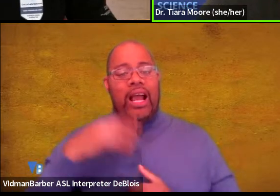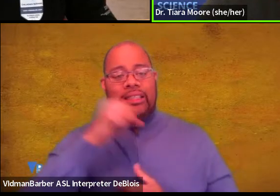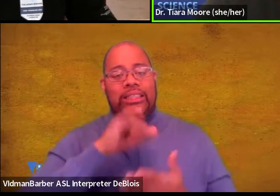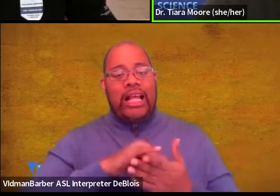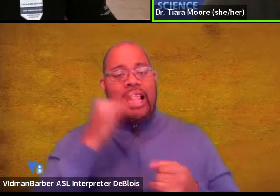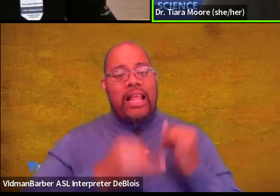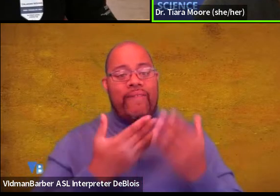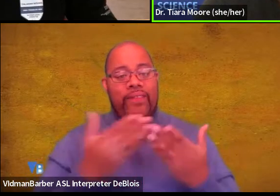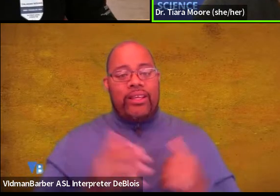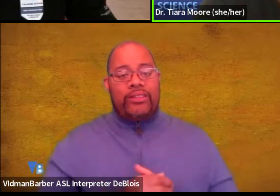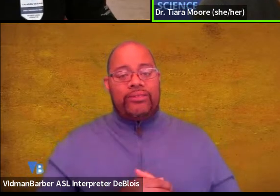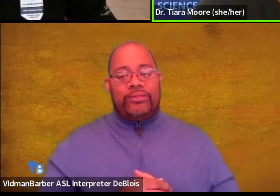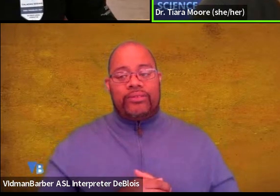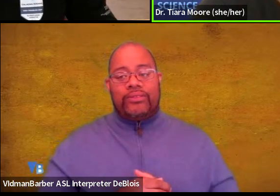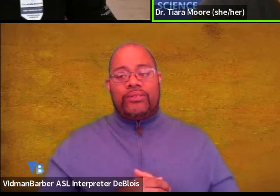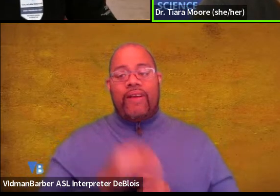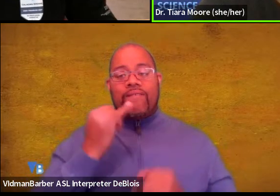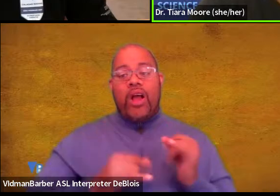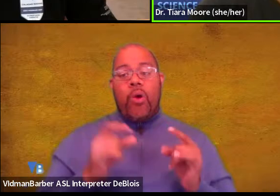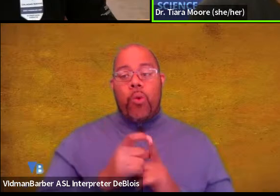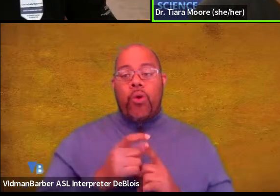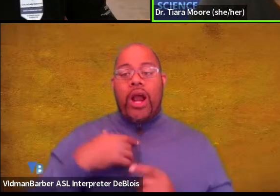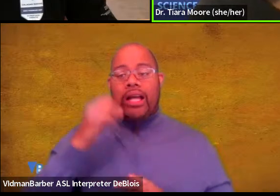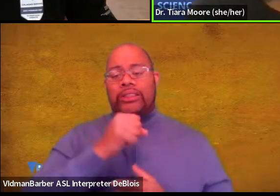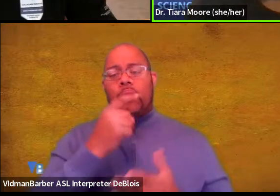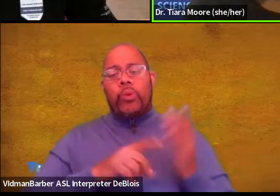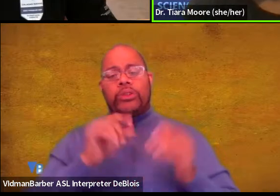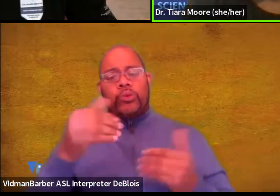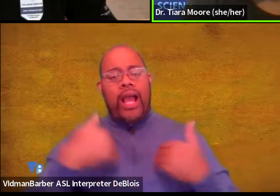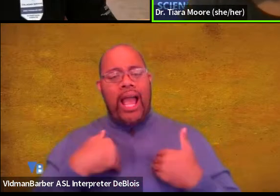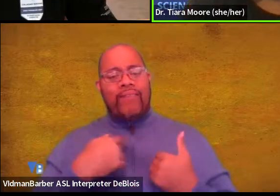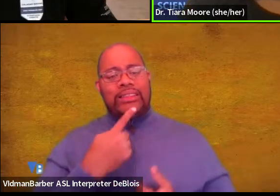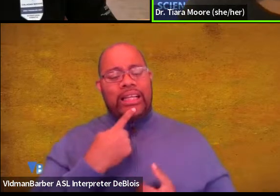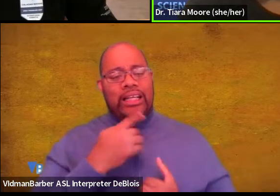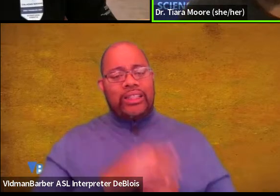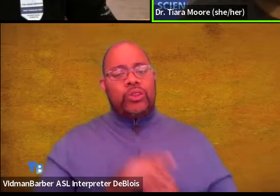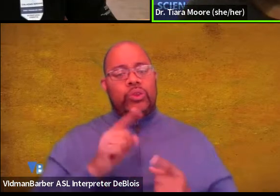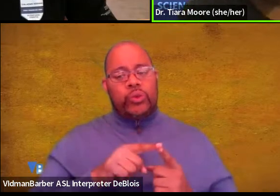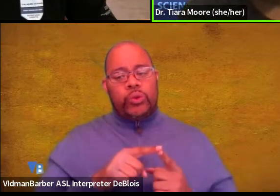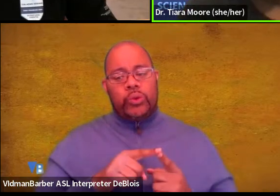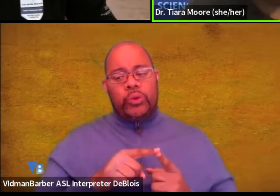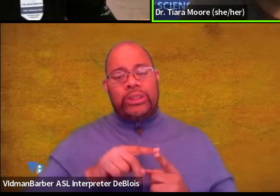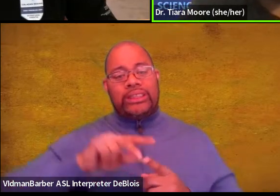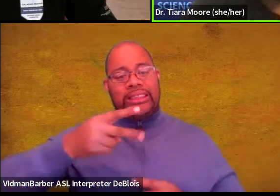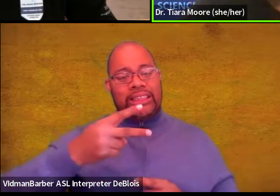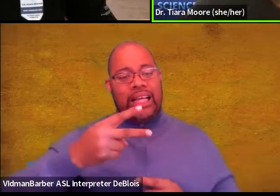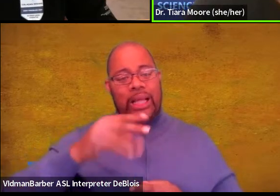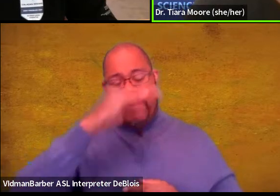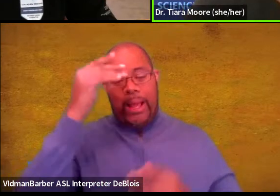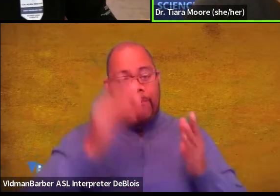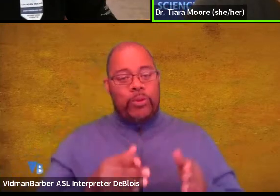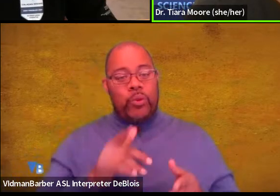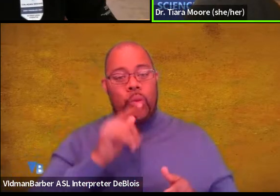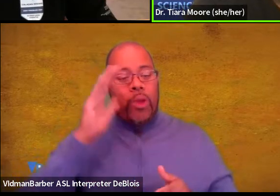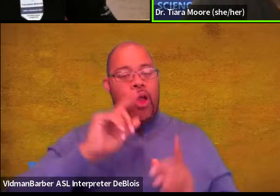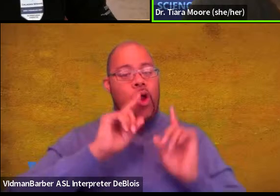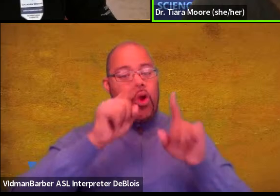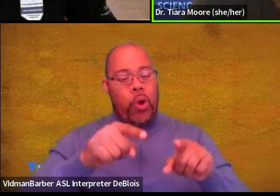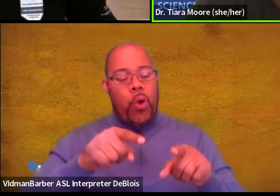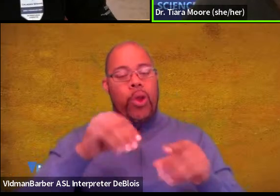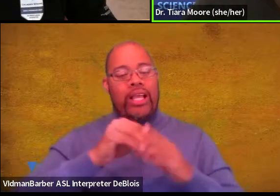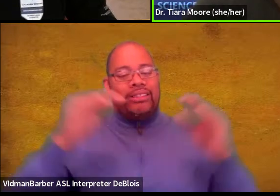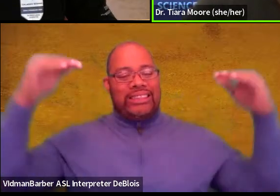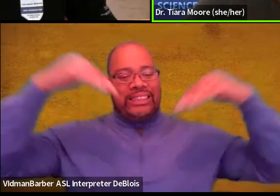the last thing is, final words. And I guess, what do you have to say to the second Black person that's going to go to